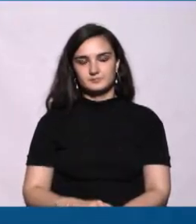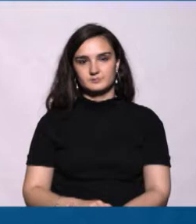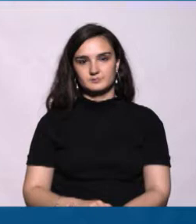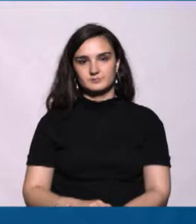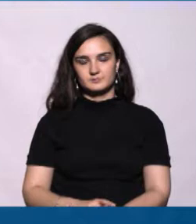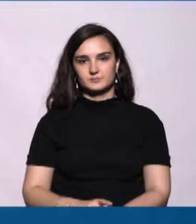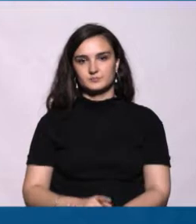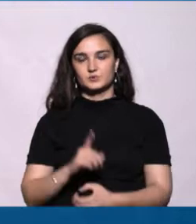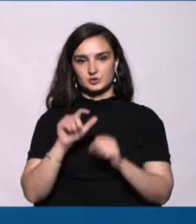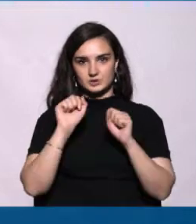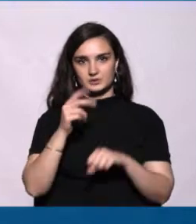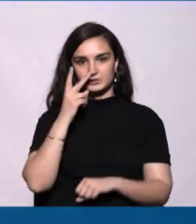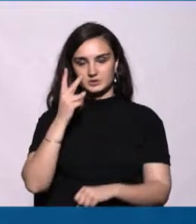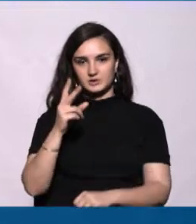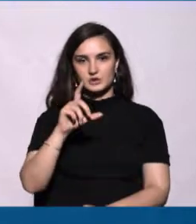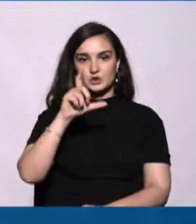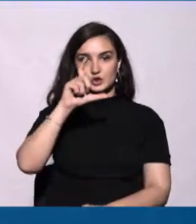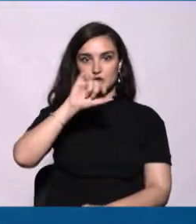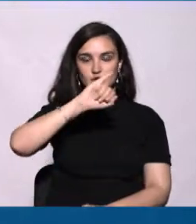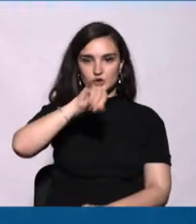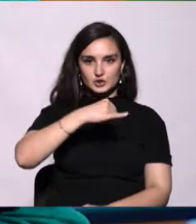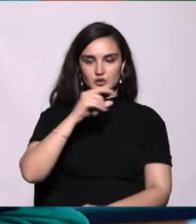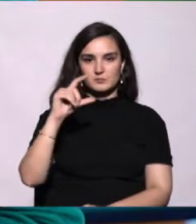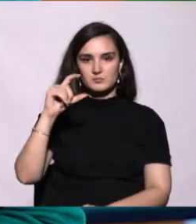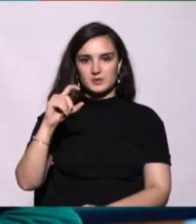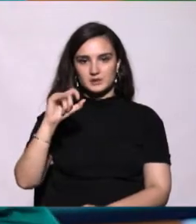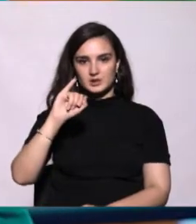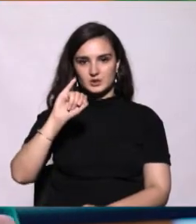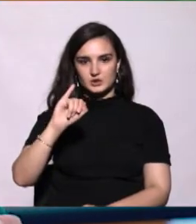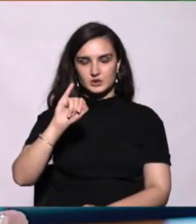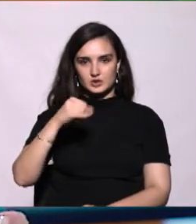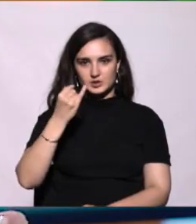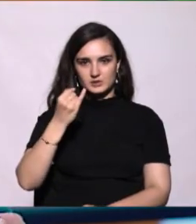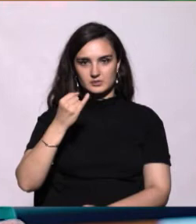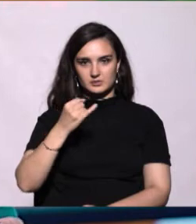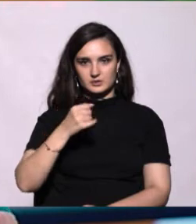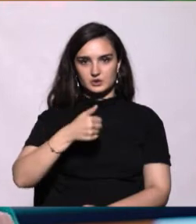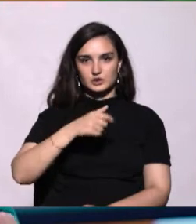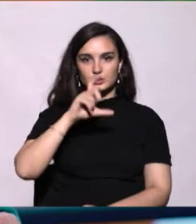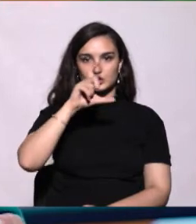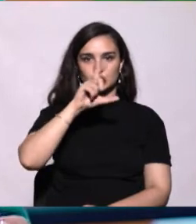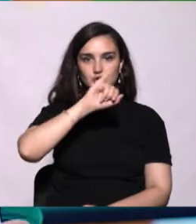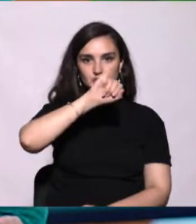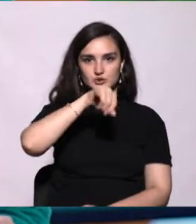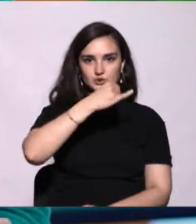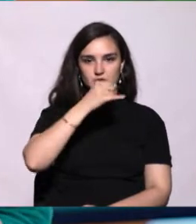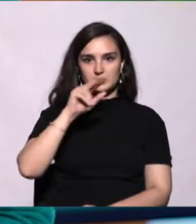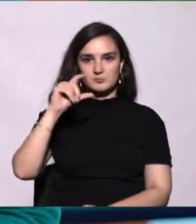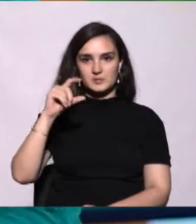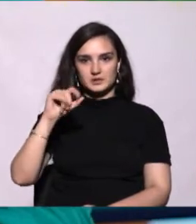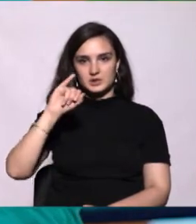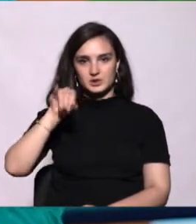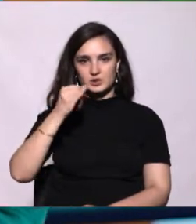J and small J. Please repeat. Capital J and small J.